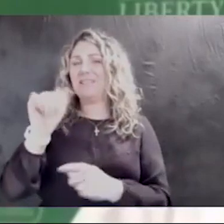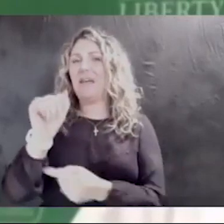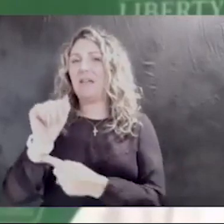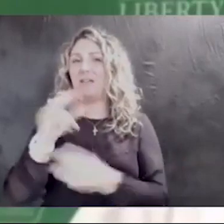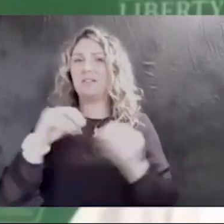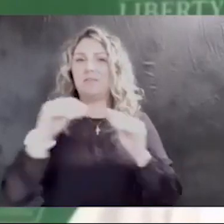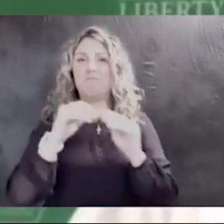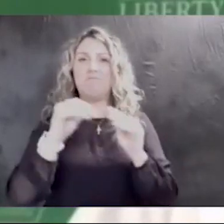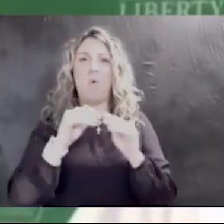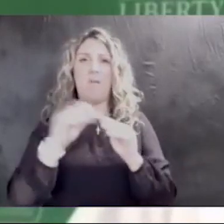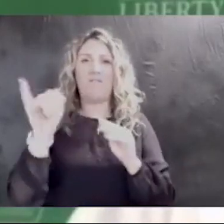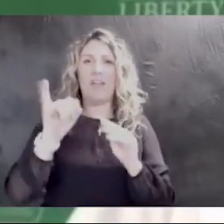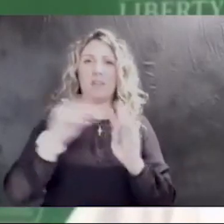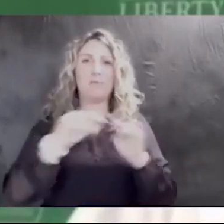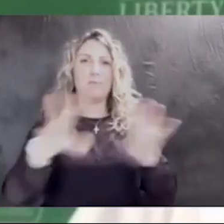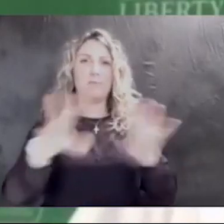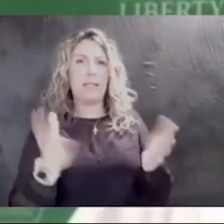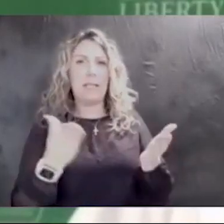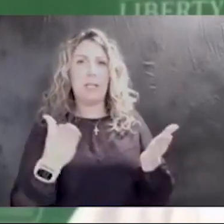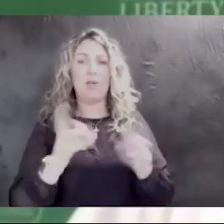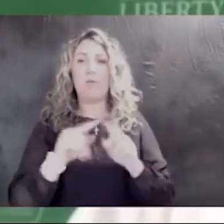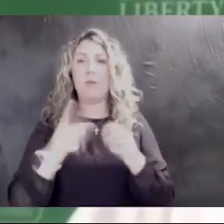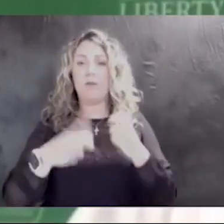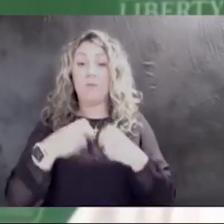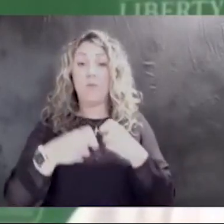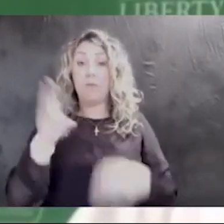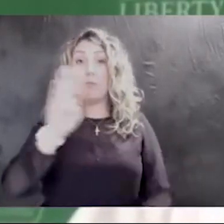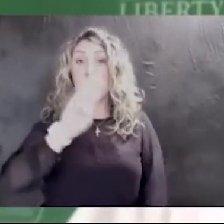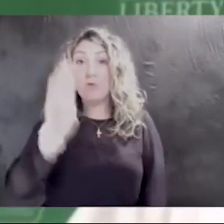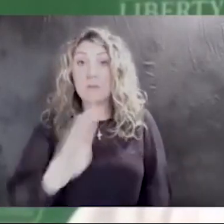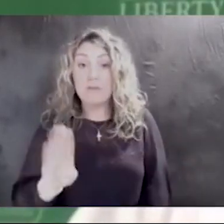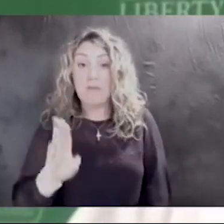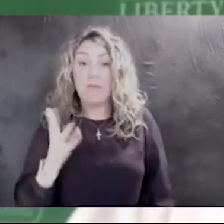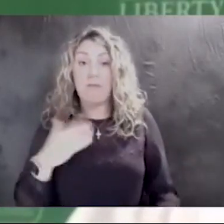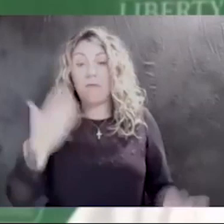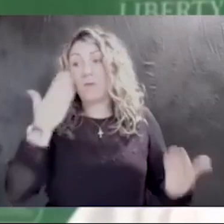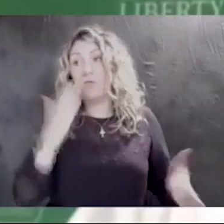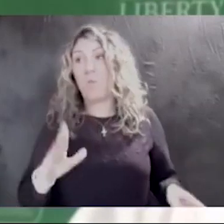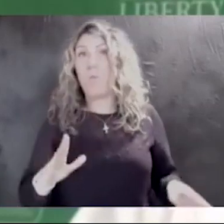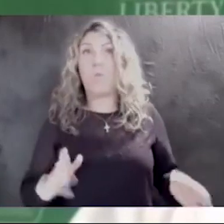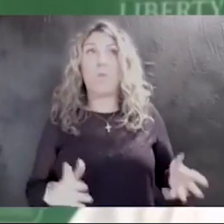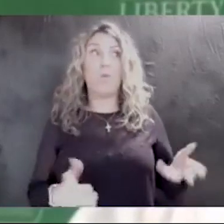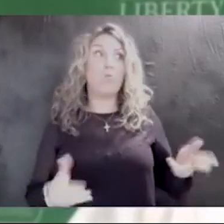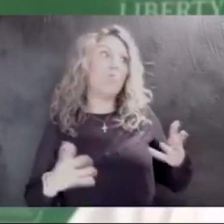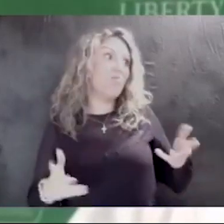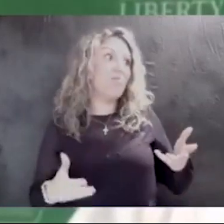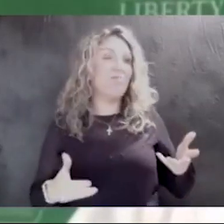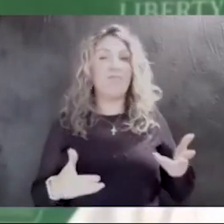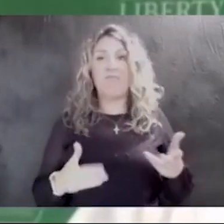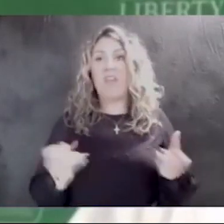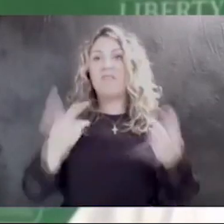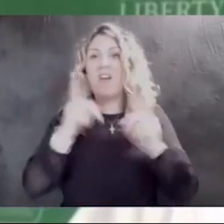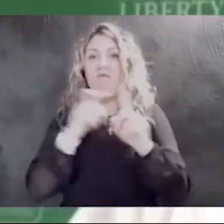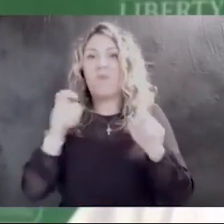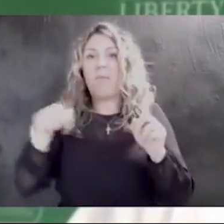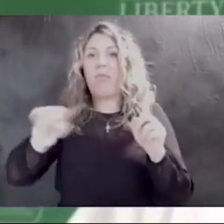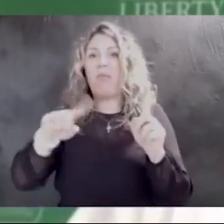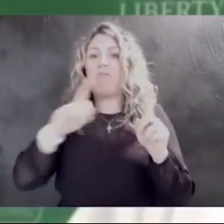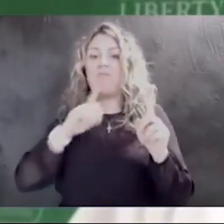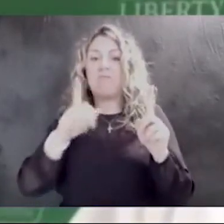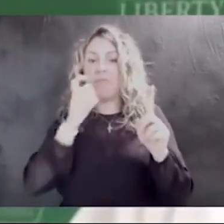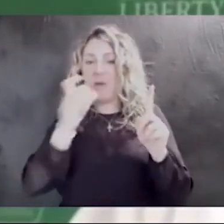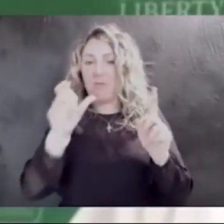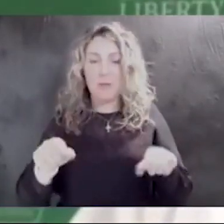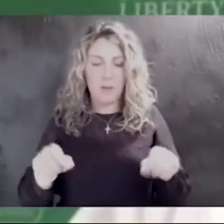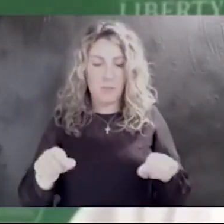here. And the problem with Brazil is that we don't actually know a whole lot from Brazil because they have not been able to